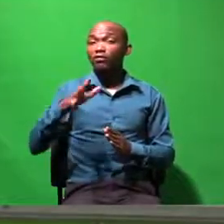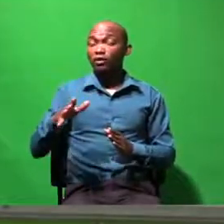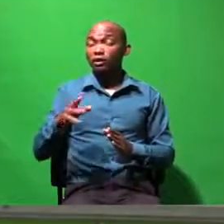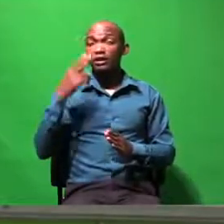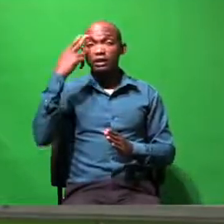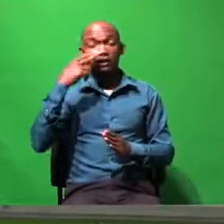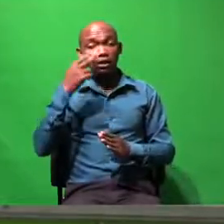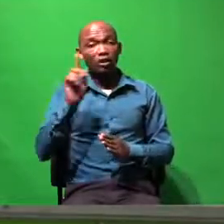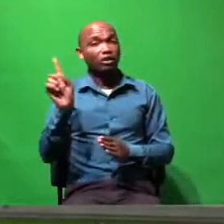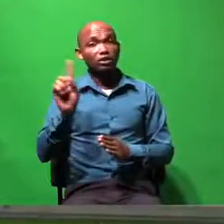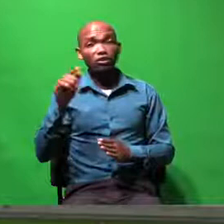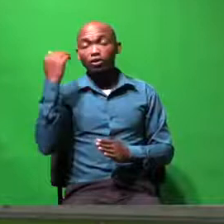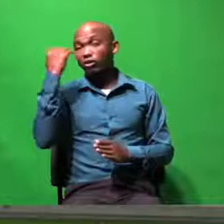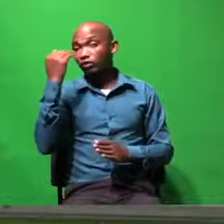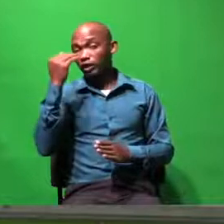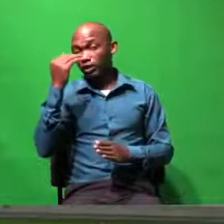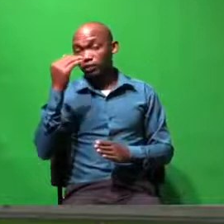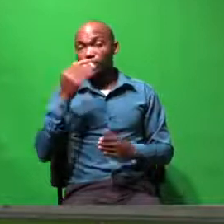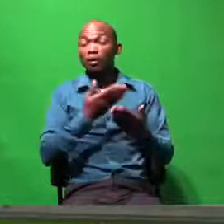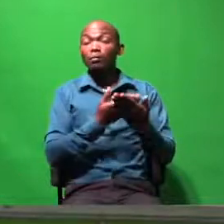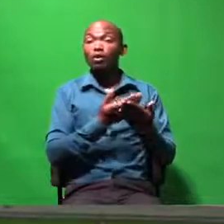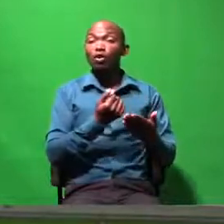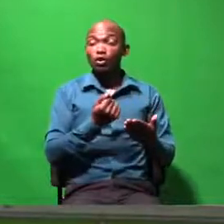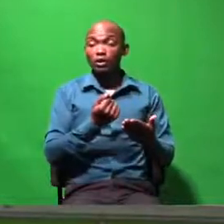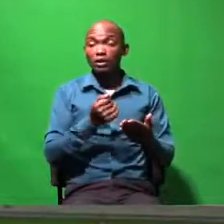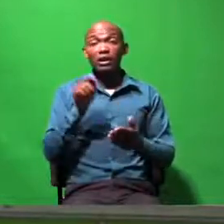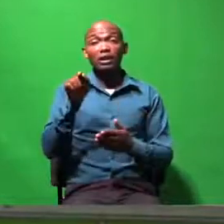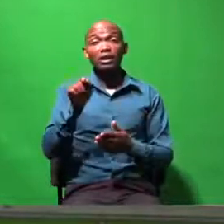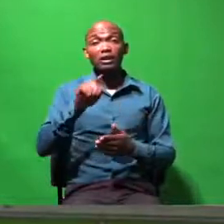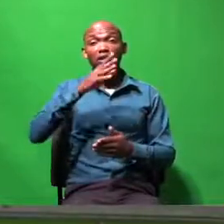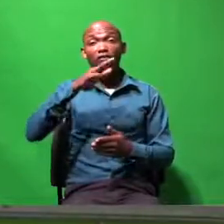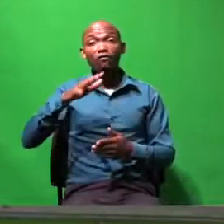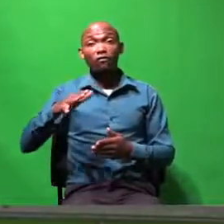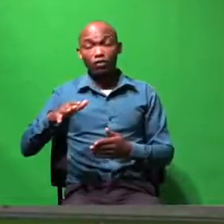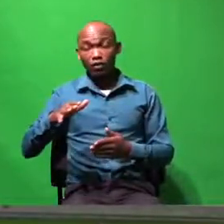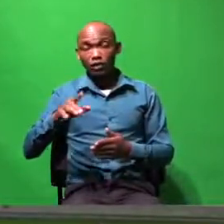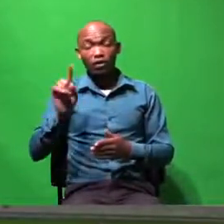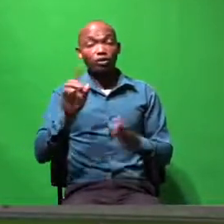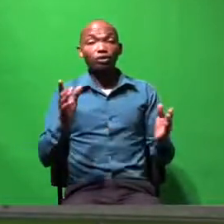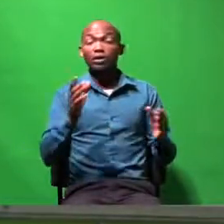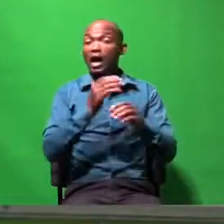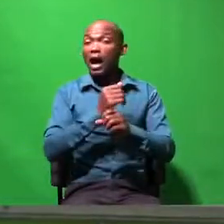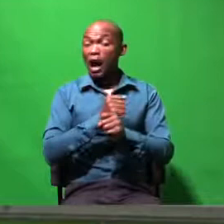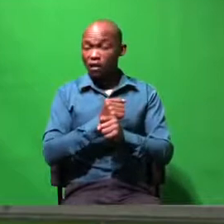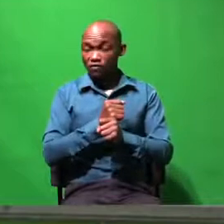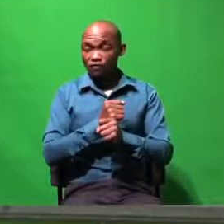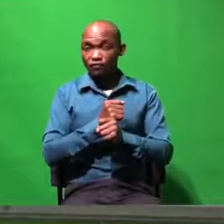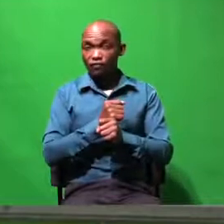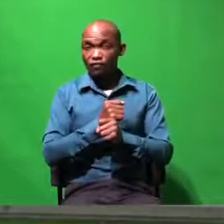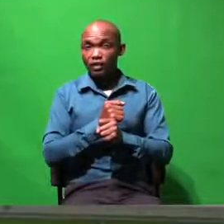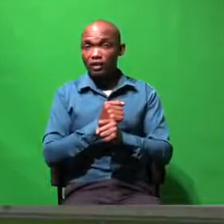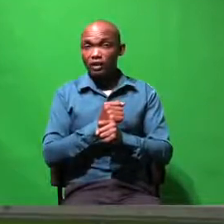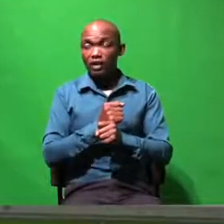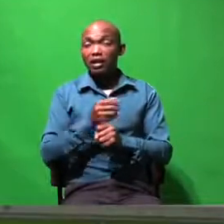not ready in color, because these fluids, they don't have a